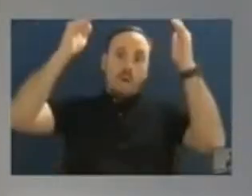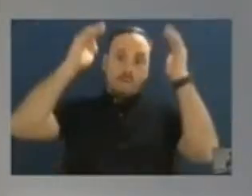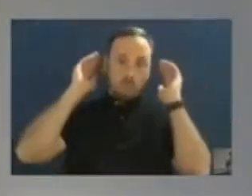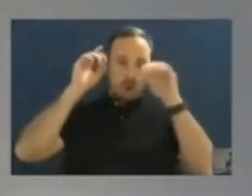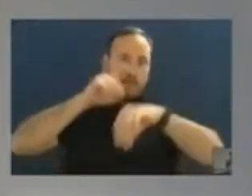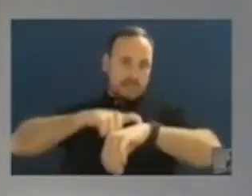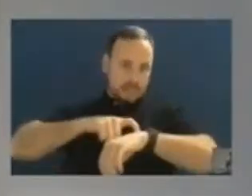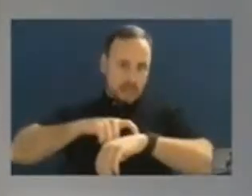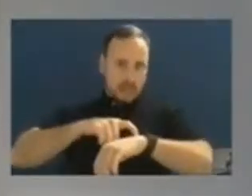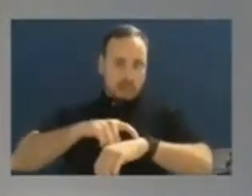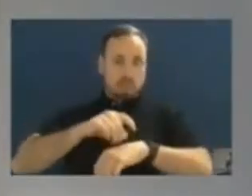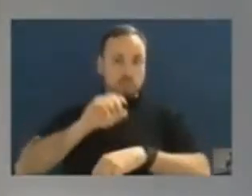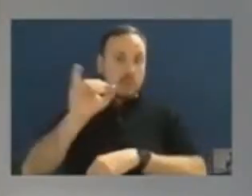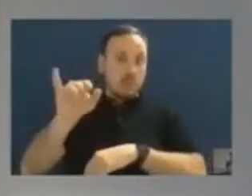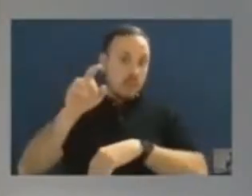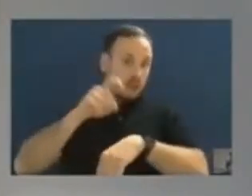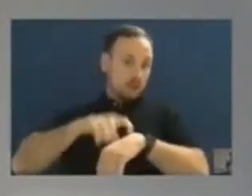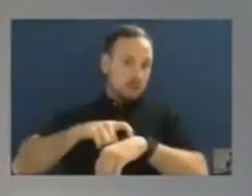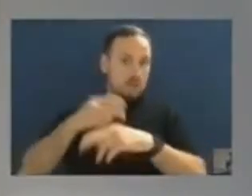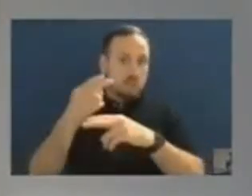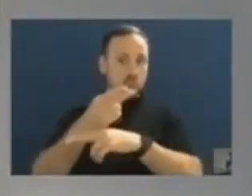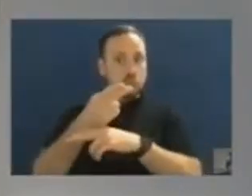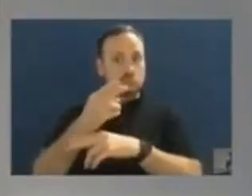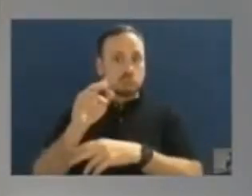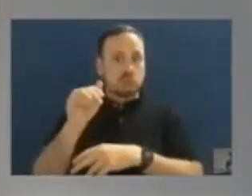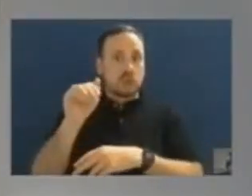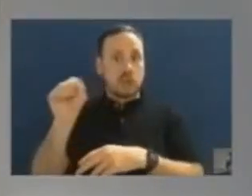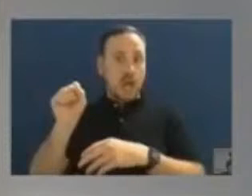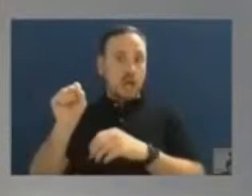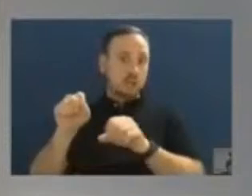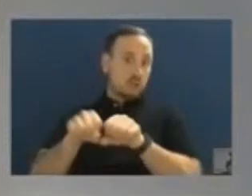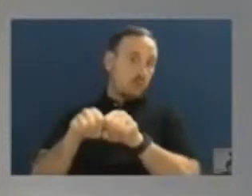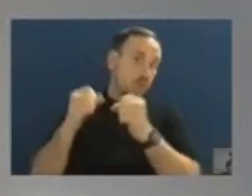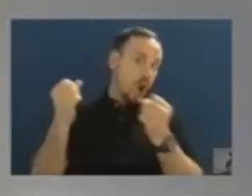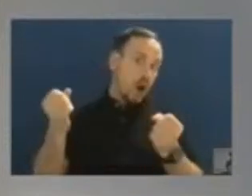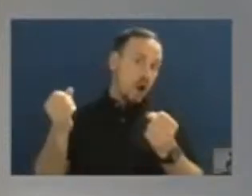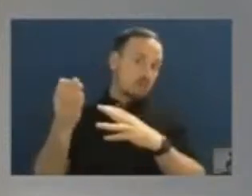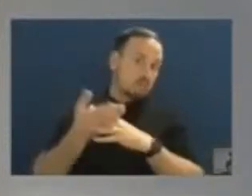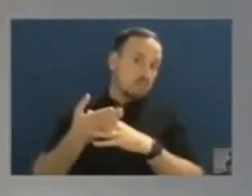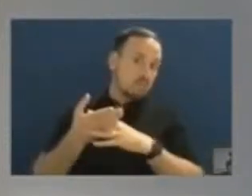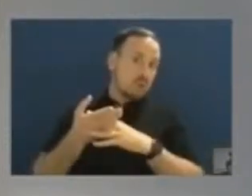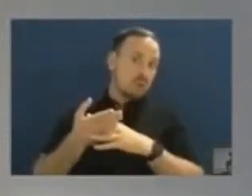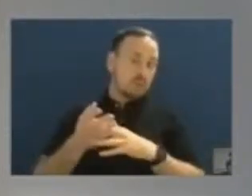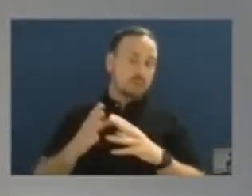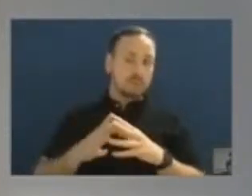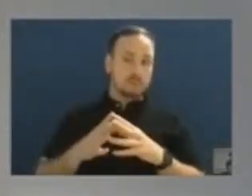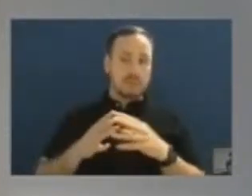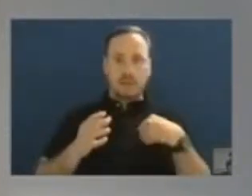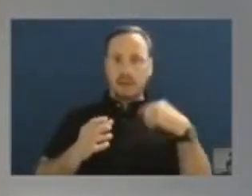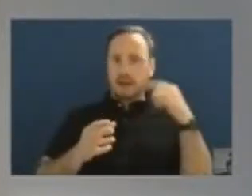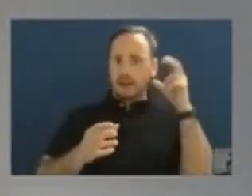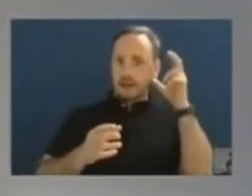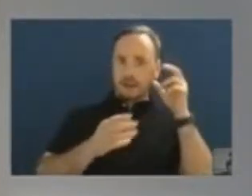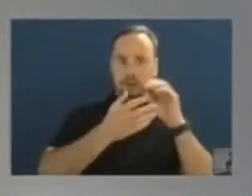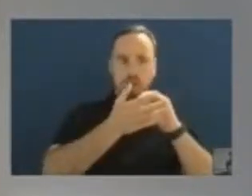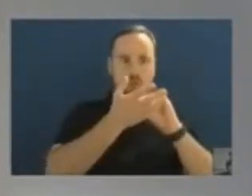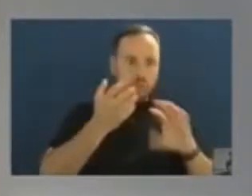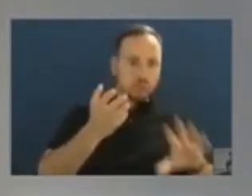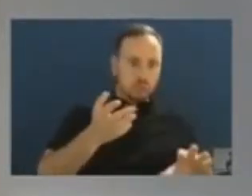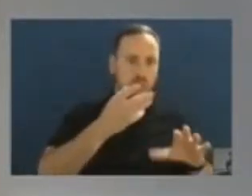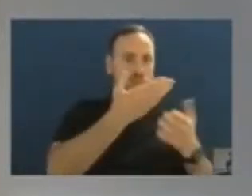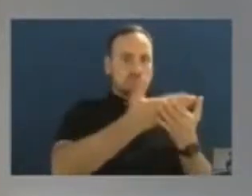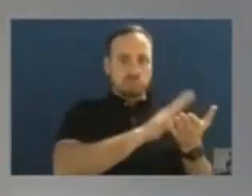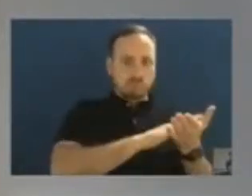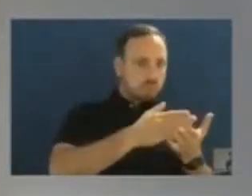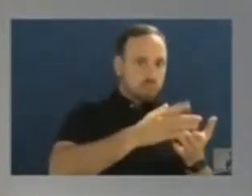used as a break for students, especially since I'm hearing a lot of things about students who have to cook lunch for siblings who don't have a long enough